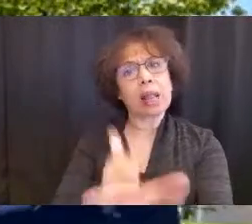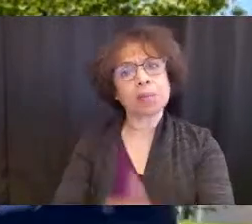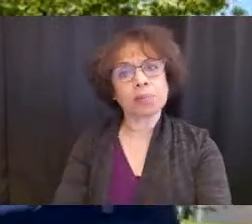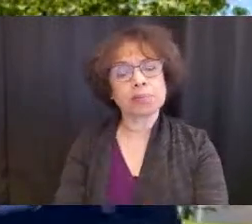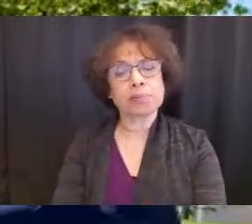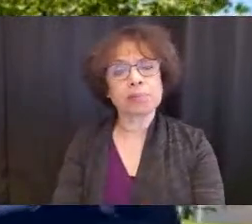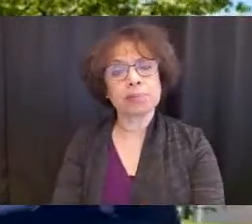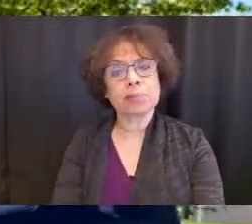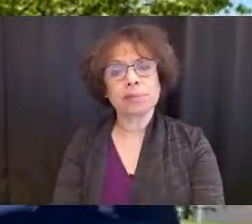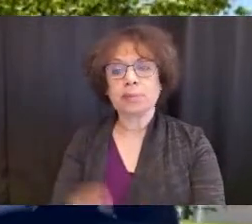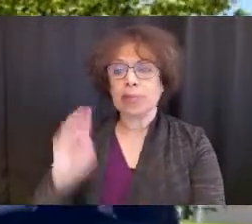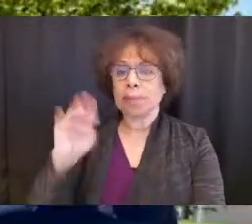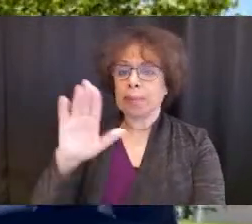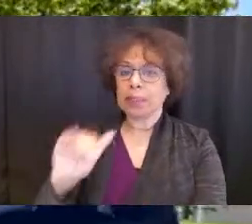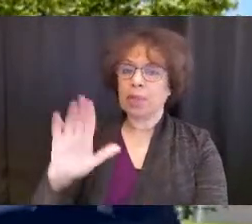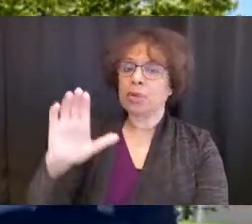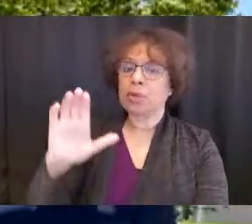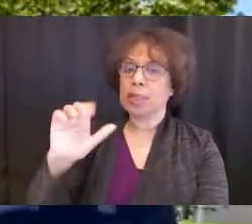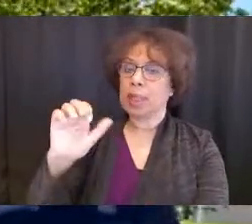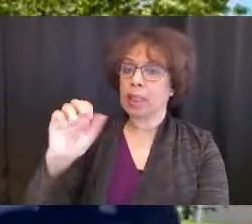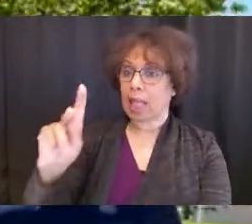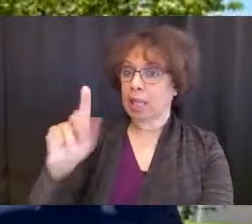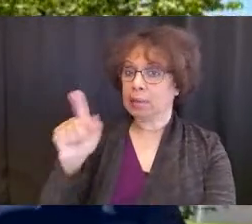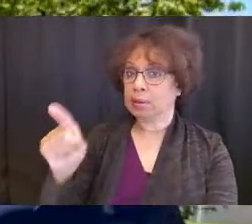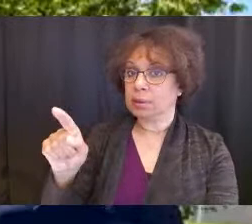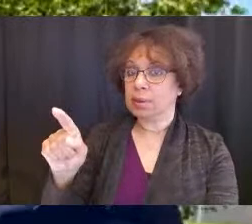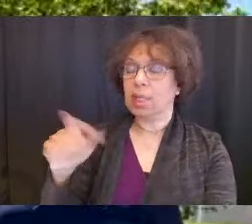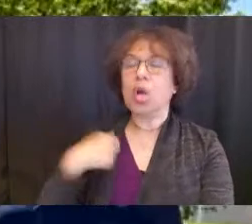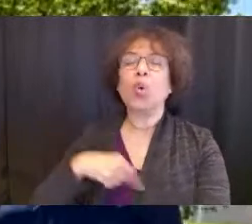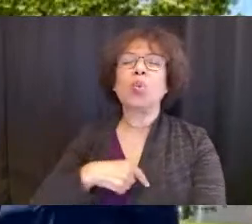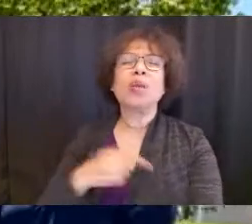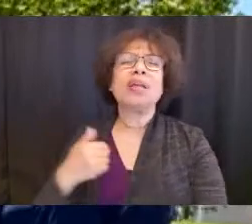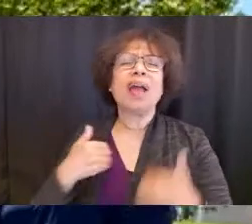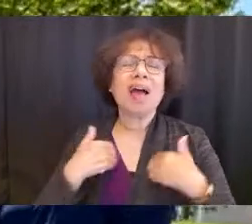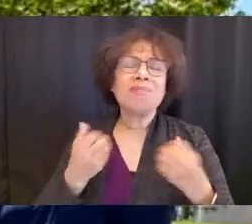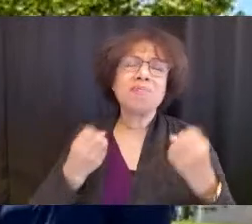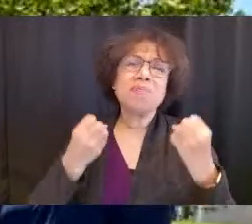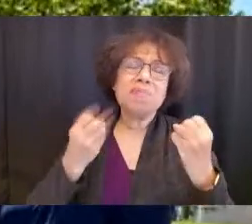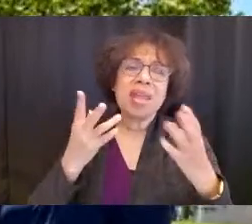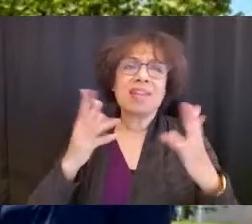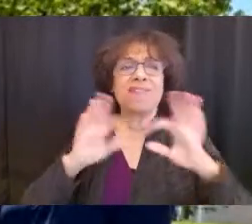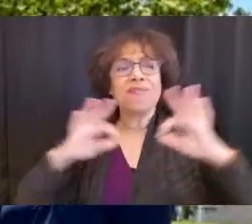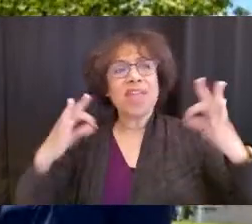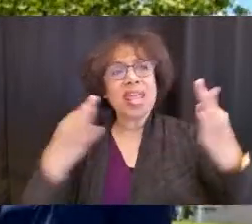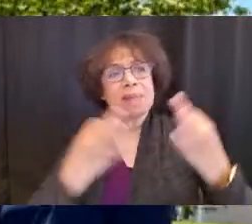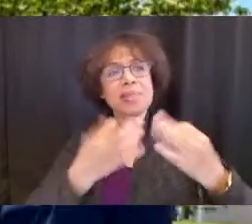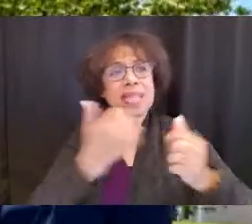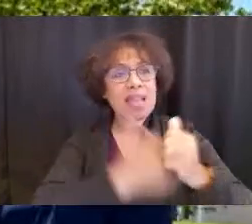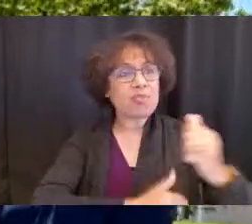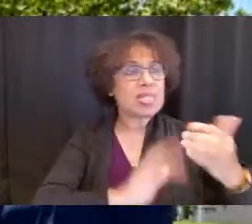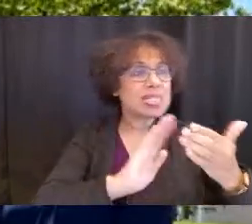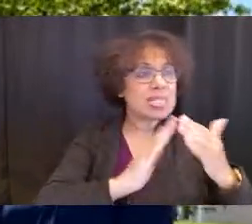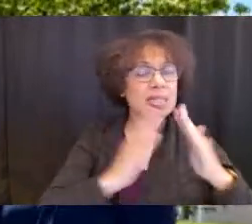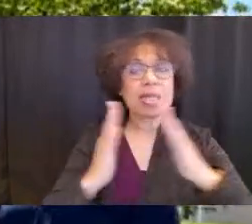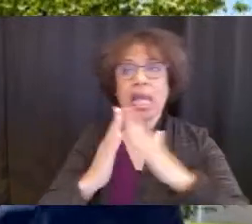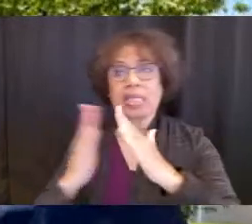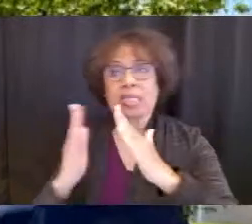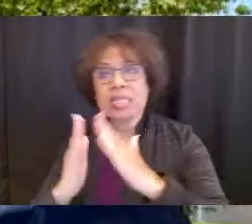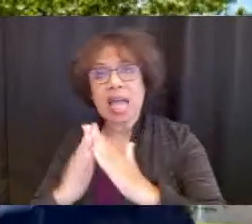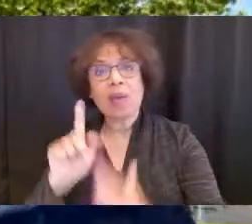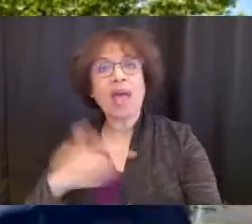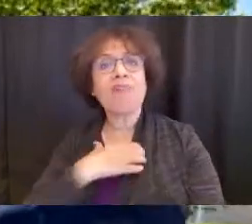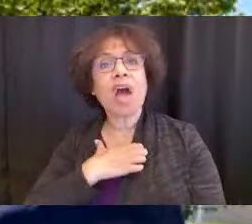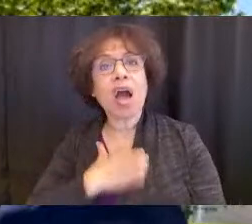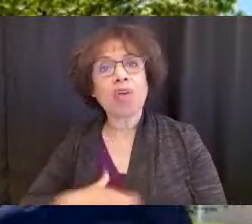Minority Clark deeply understands that there are hungry families in every city and town across this Commonwealth, and that Republicans are